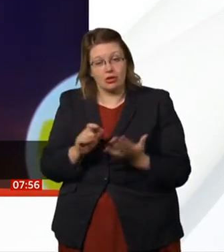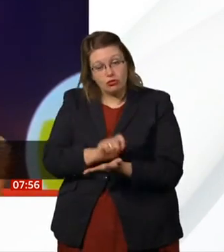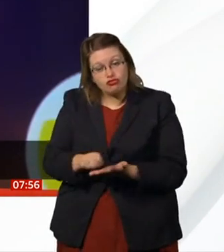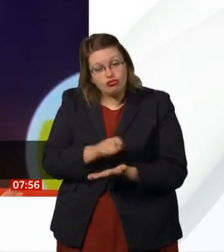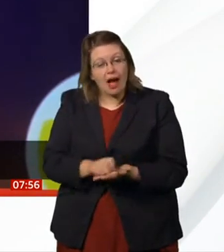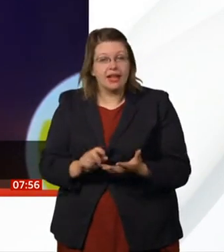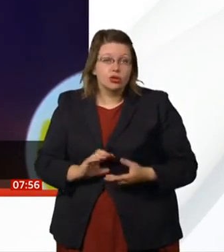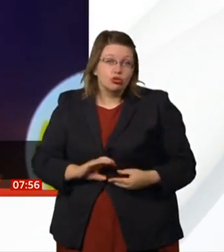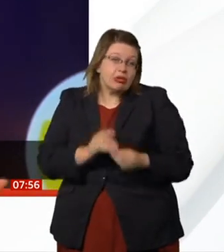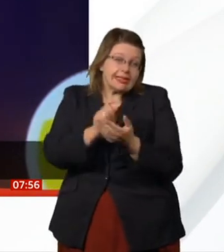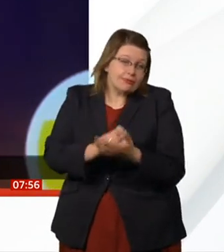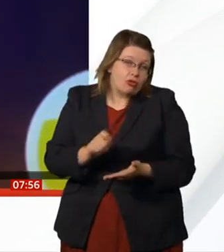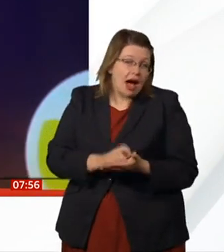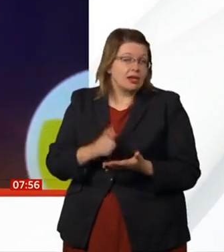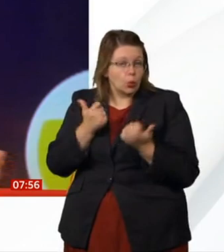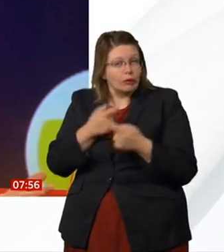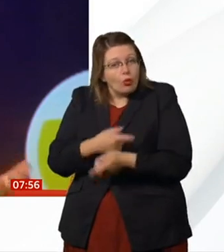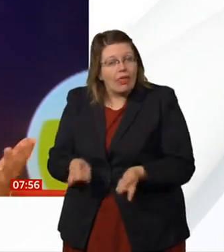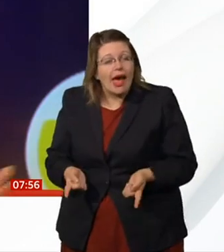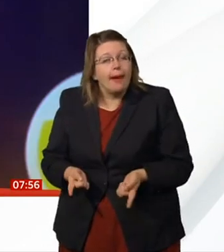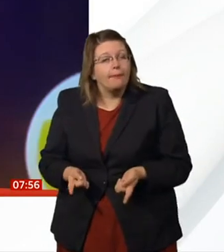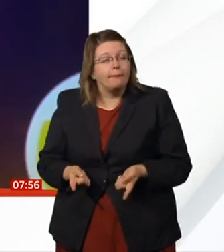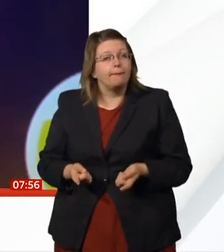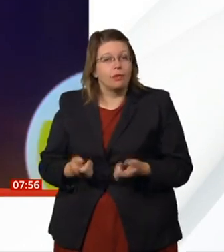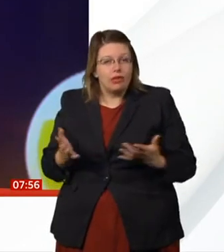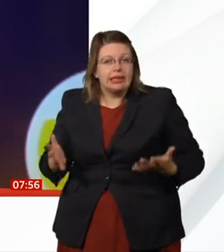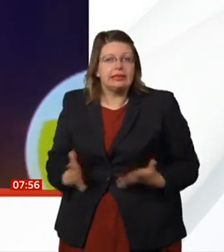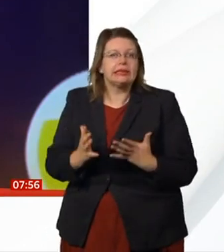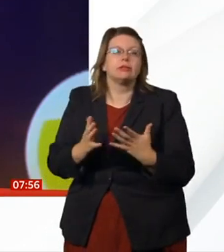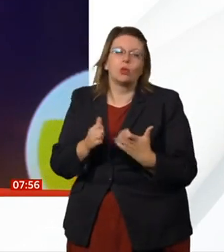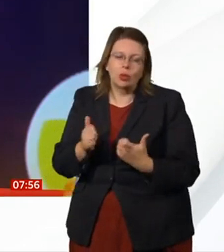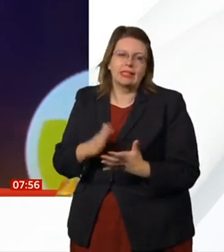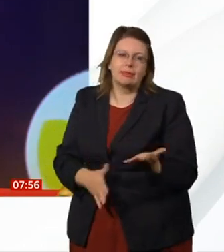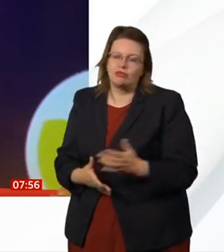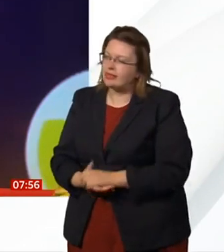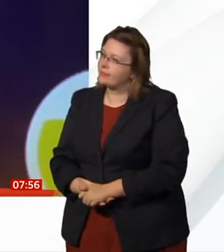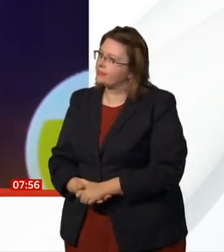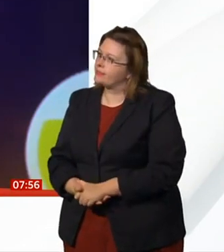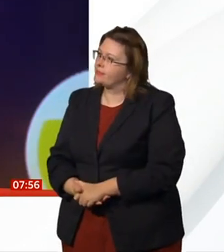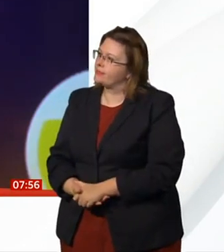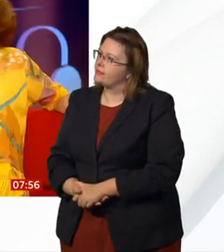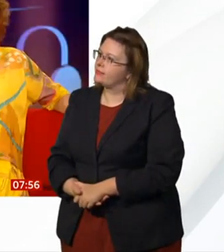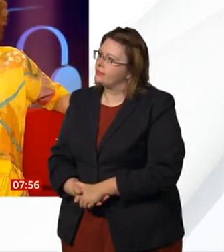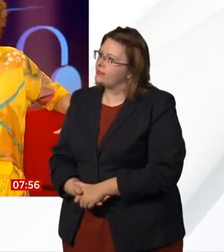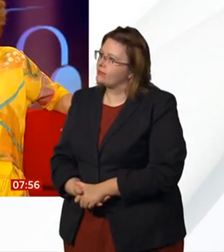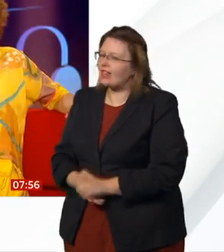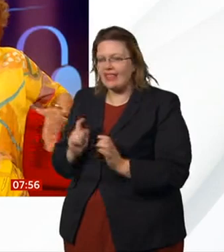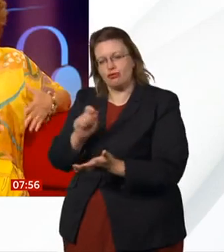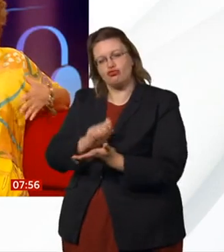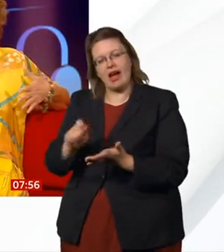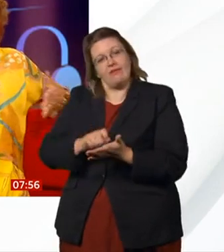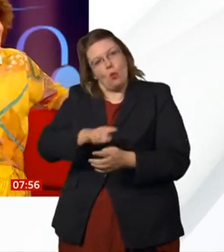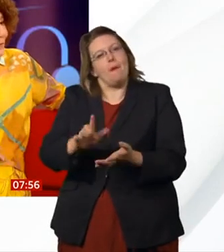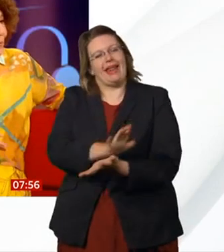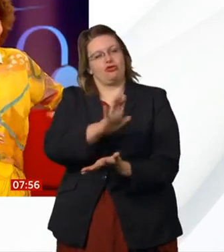writing creatively and in their own time. It's a wonderful, unfettered experience of writing for pleasure. Unfettered experience of writing for pleasure, which